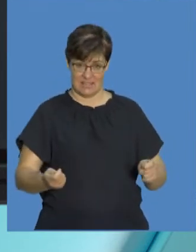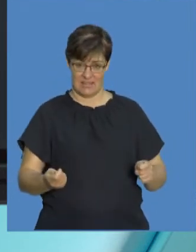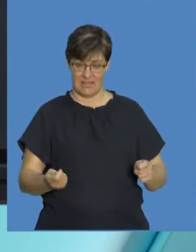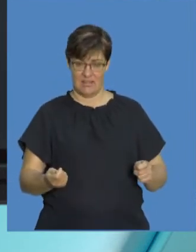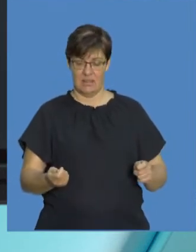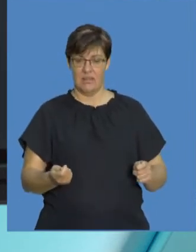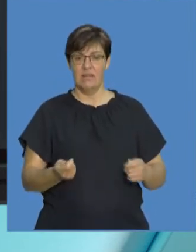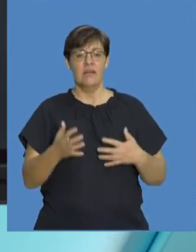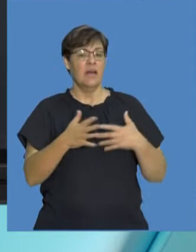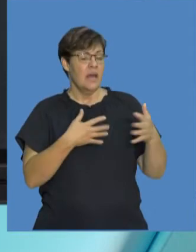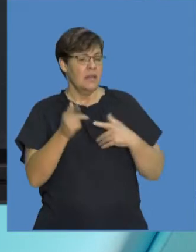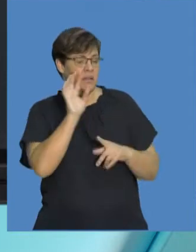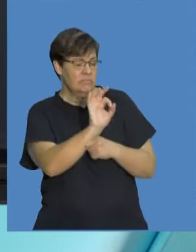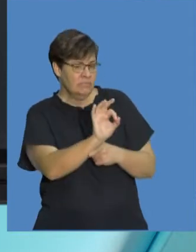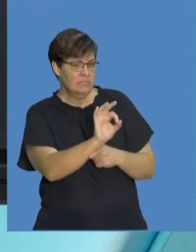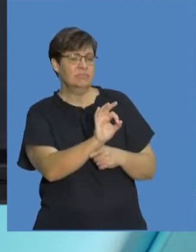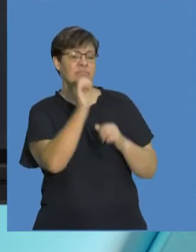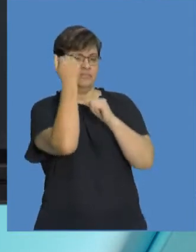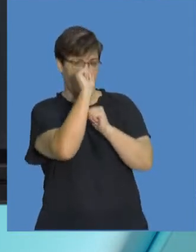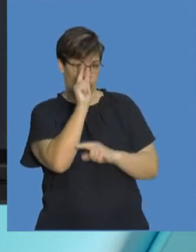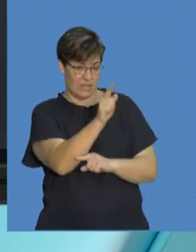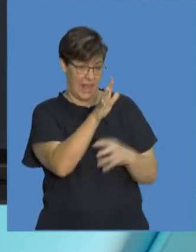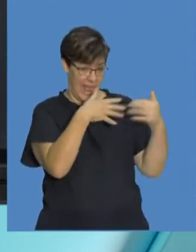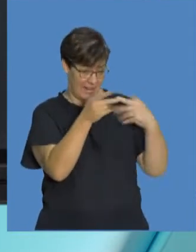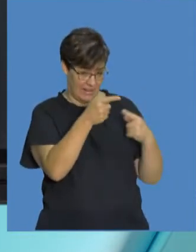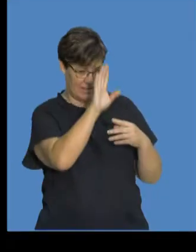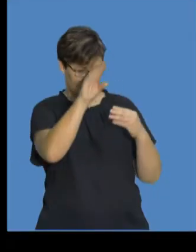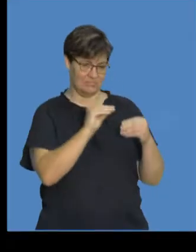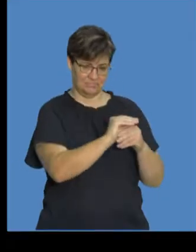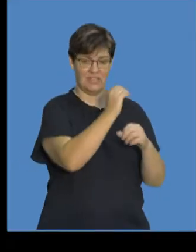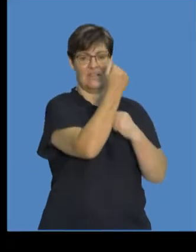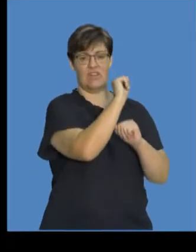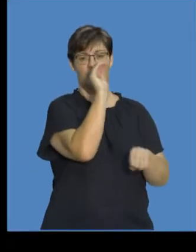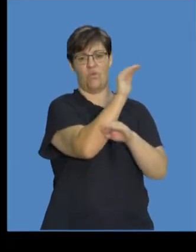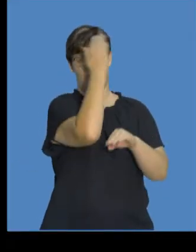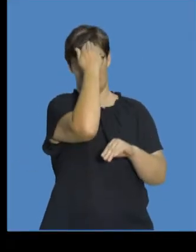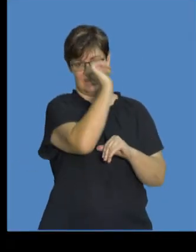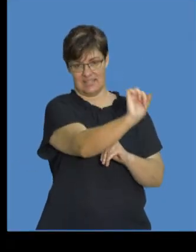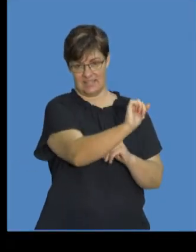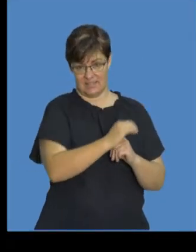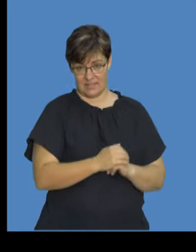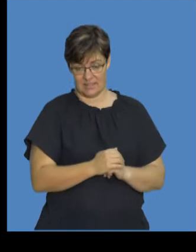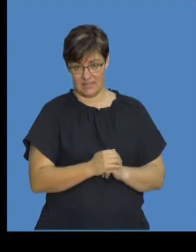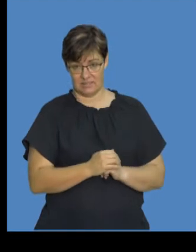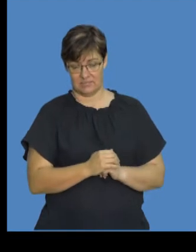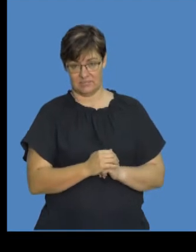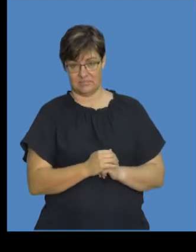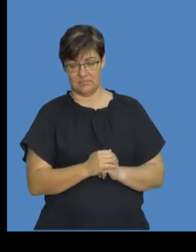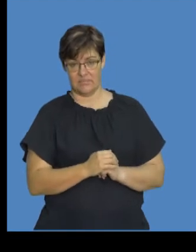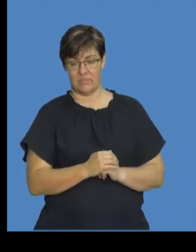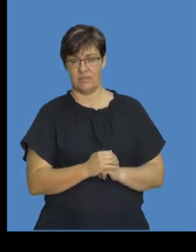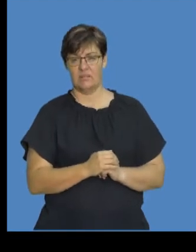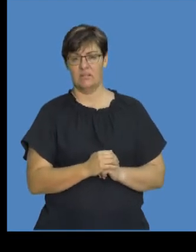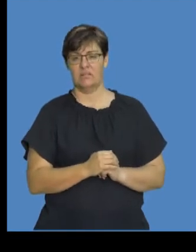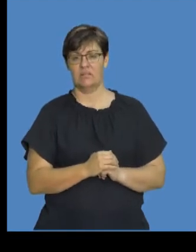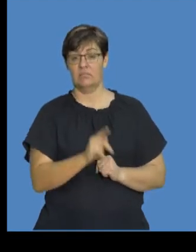expenses that deal directly with the factory will go into your factory overhead cost